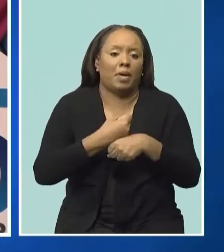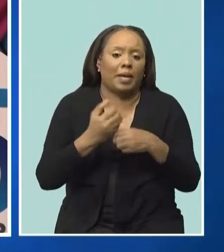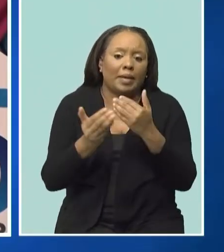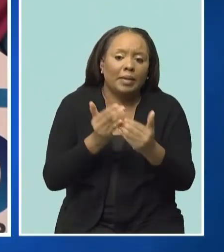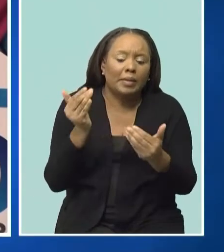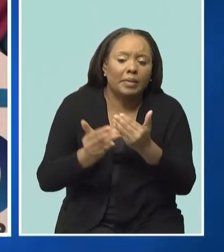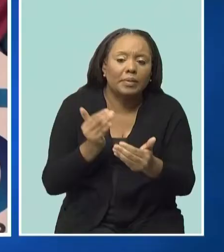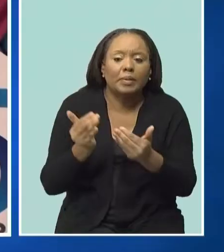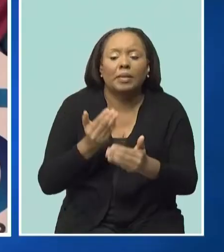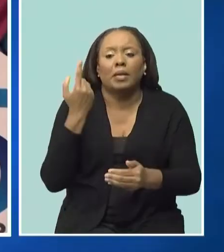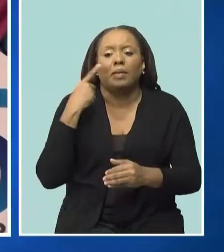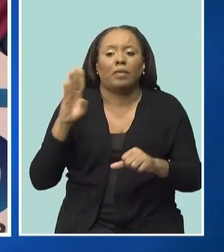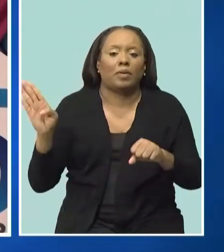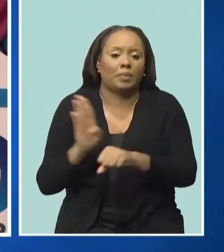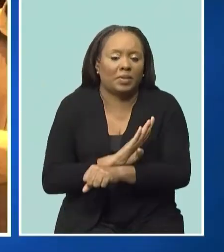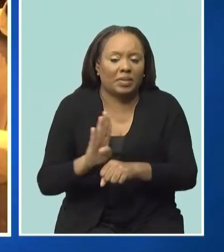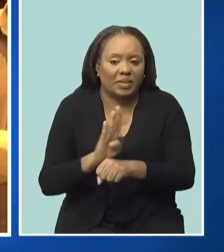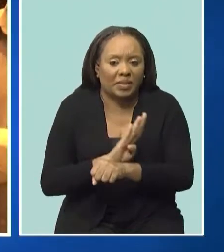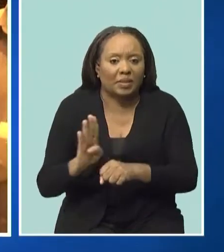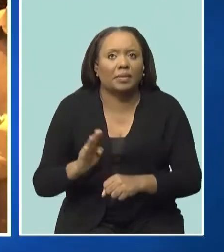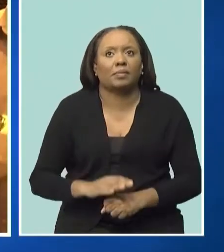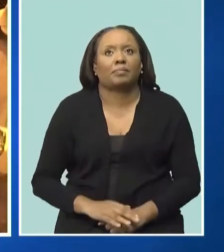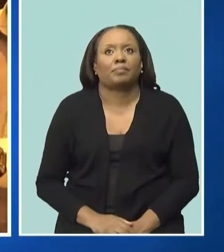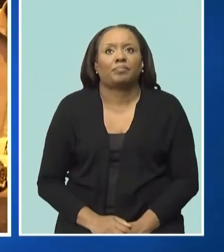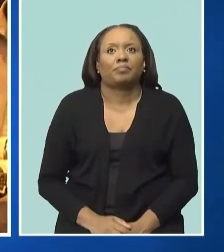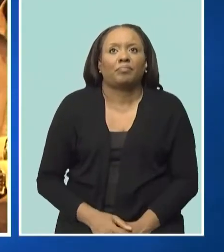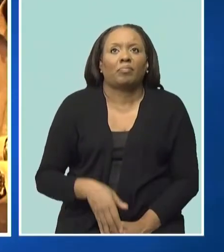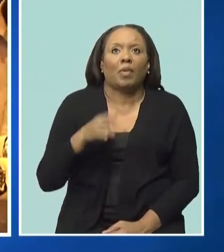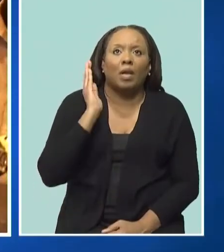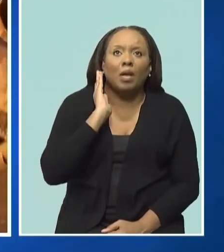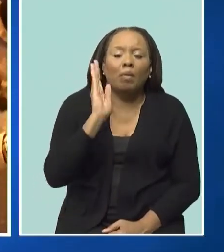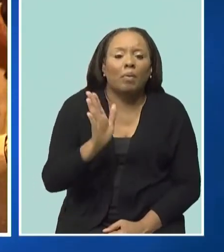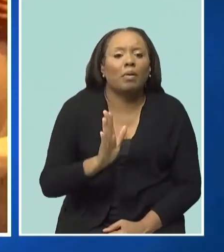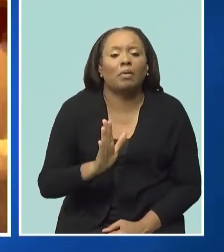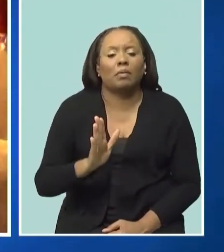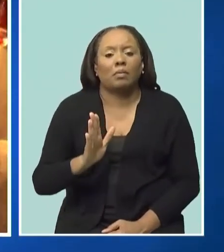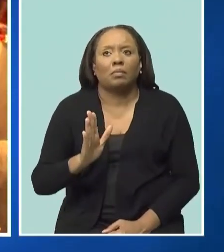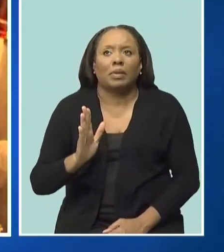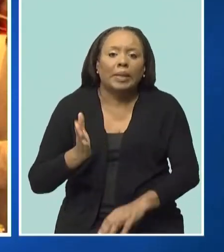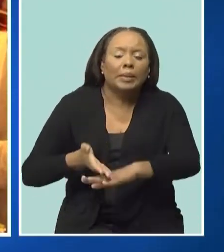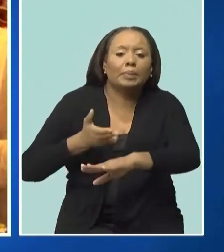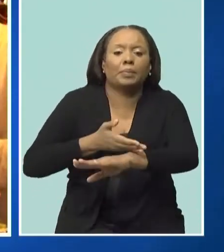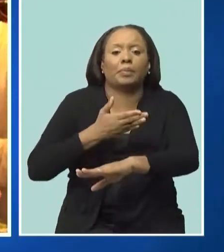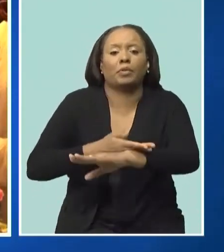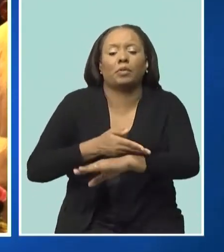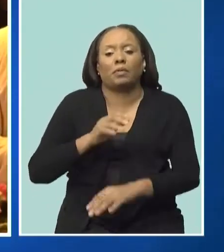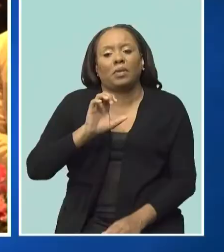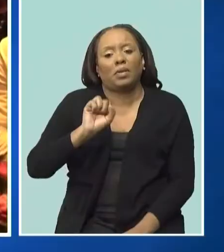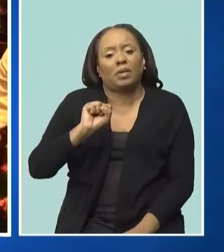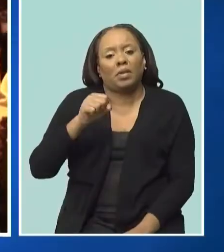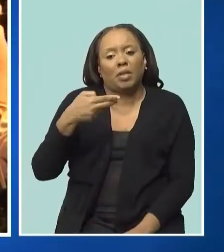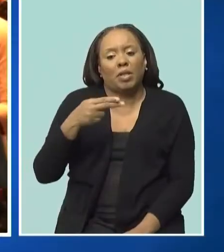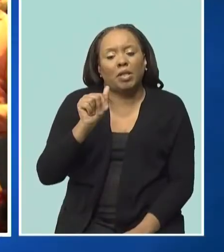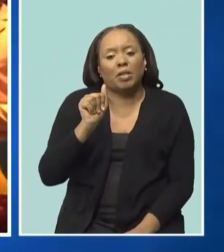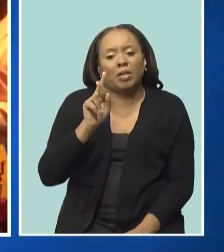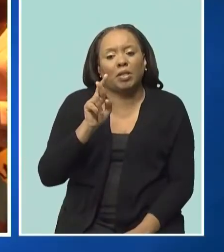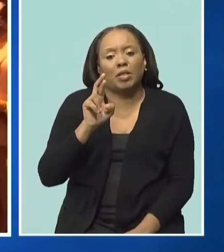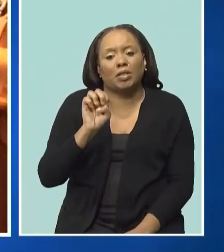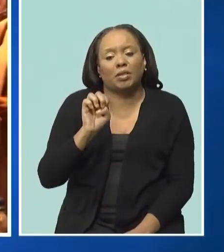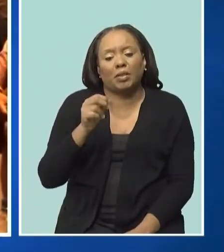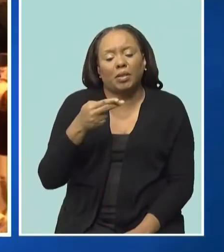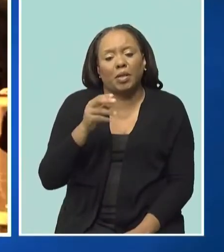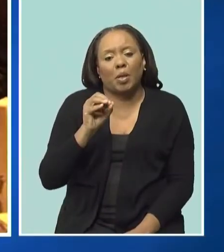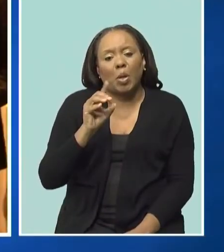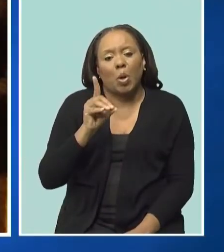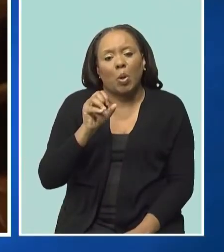do business with us. We will continue to add shareholder value by optimizing performance, operational